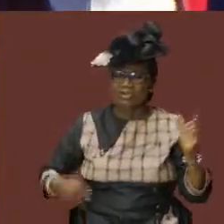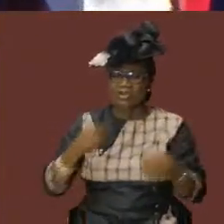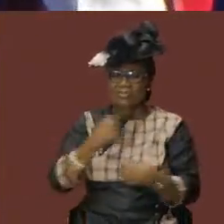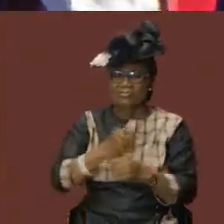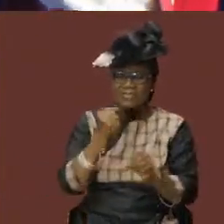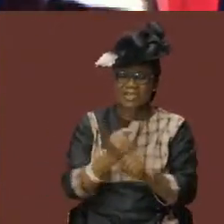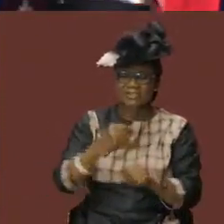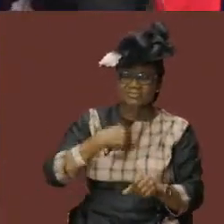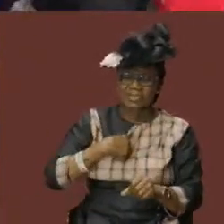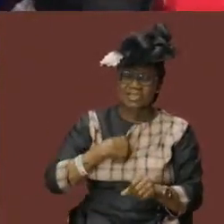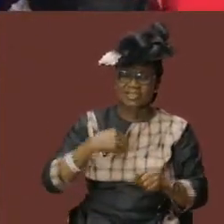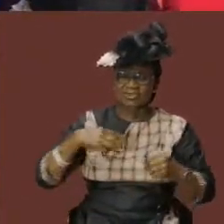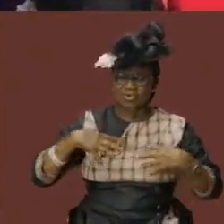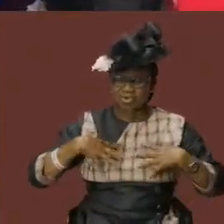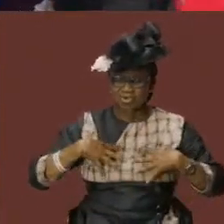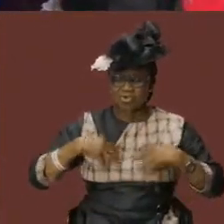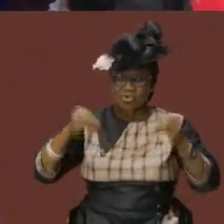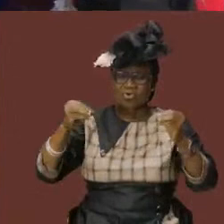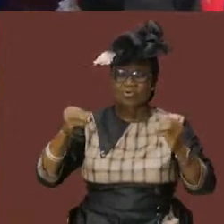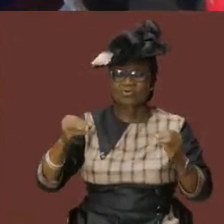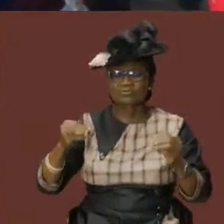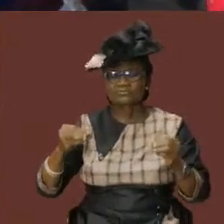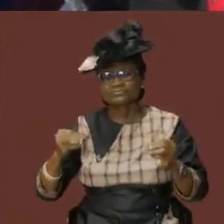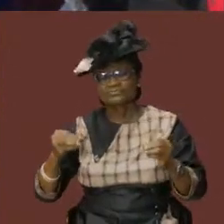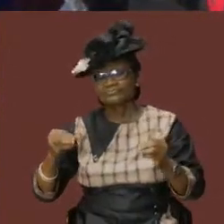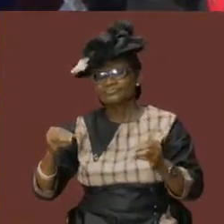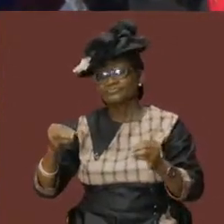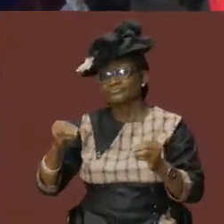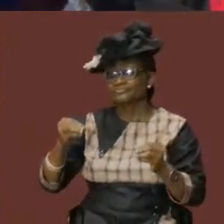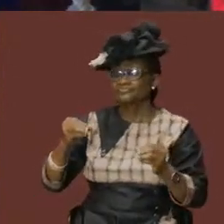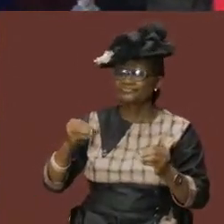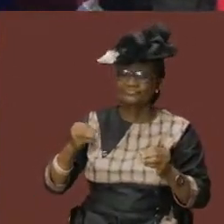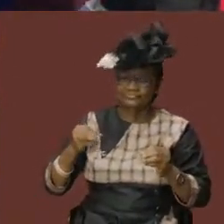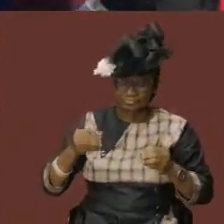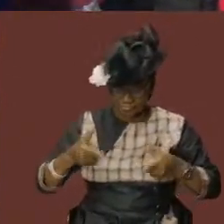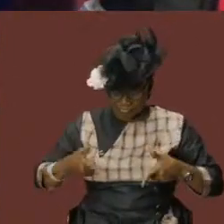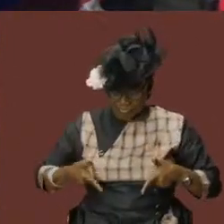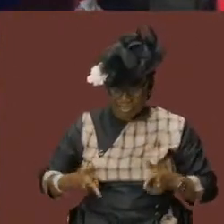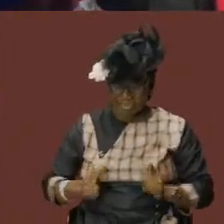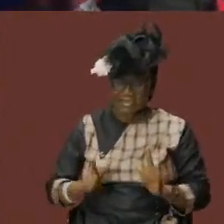Lord. Make me whole.